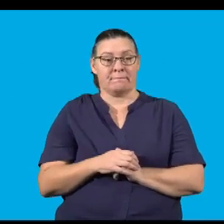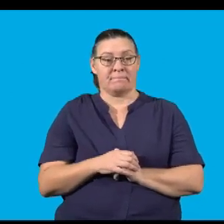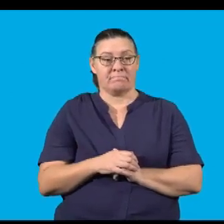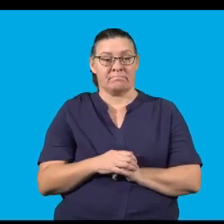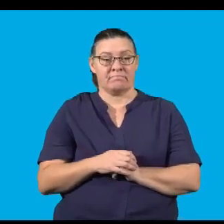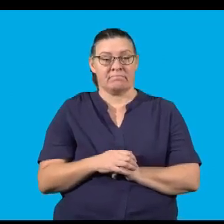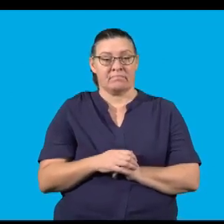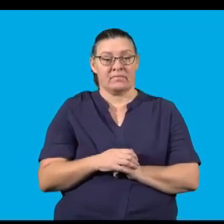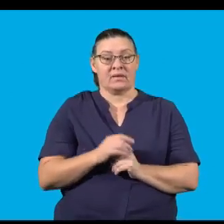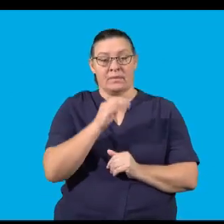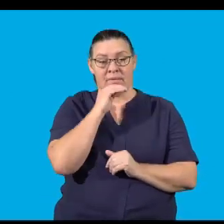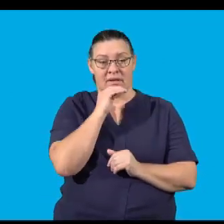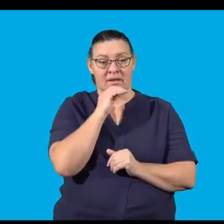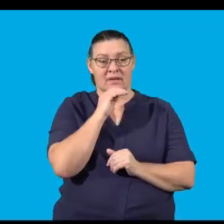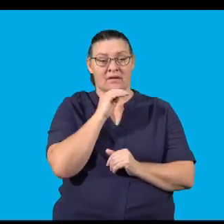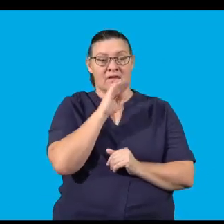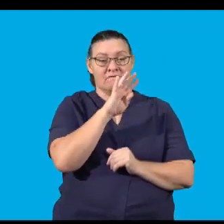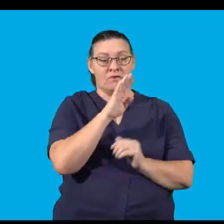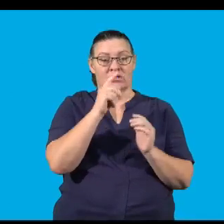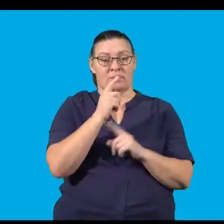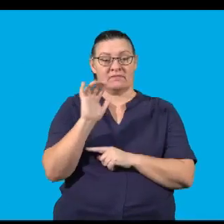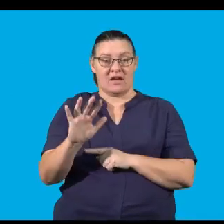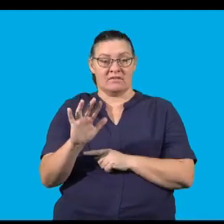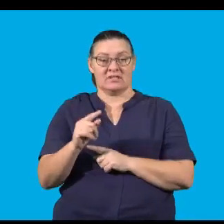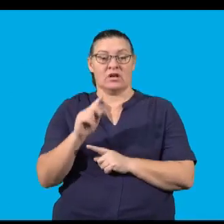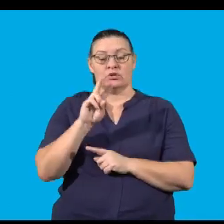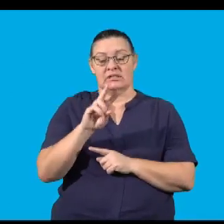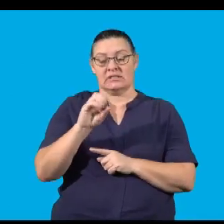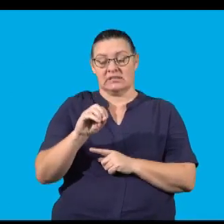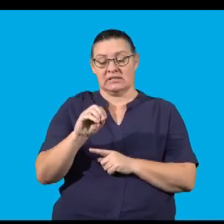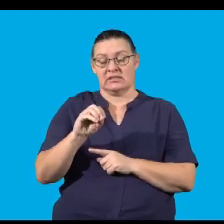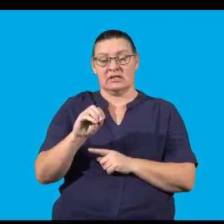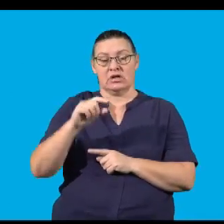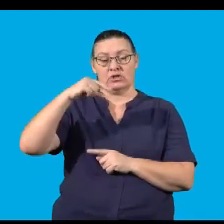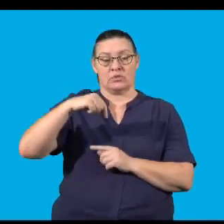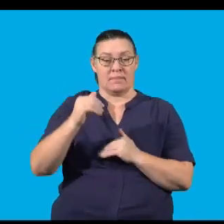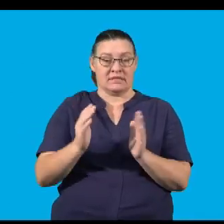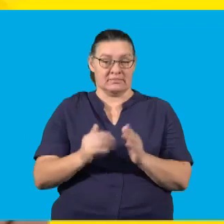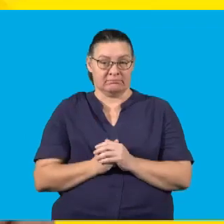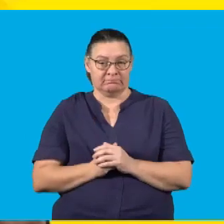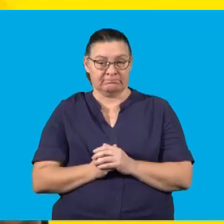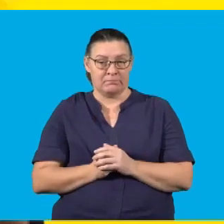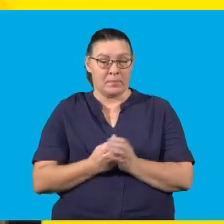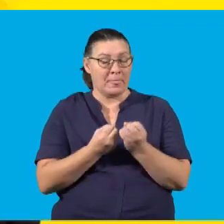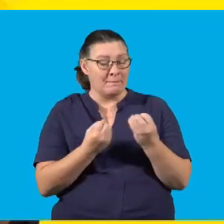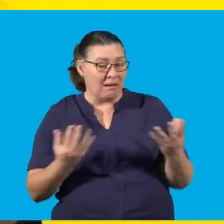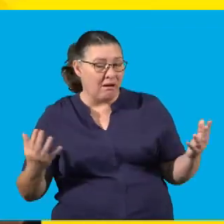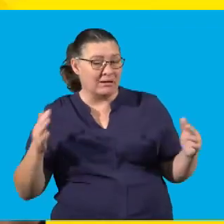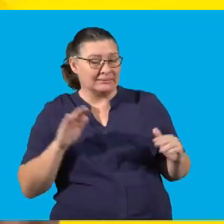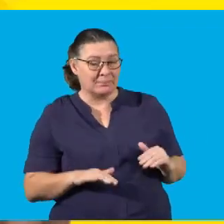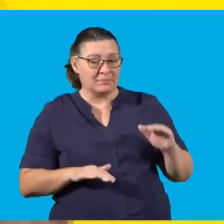times 5, which is 20 square meters. Okay, all right guys, so that was quite a long